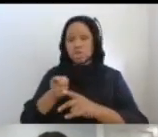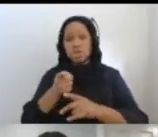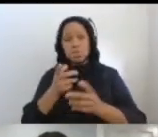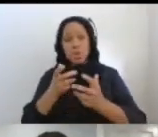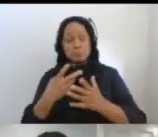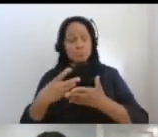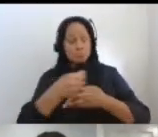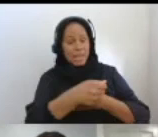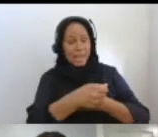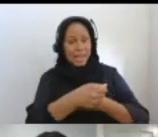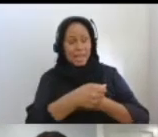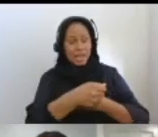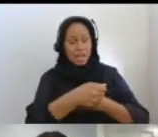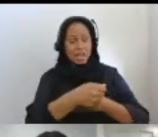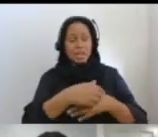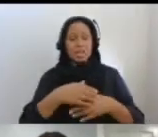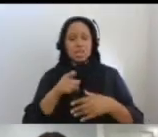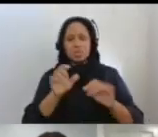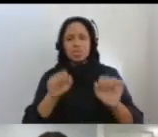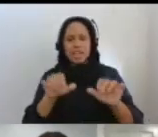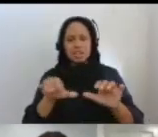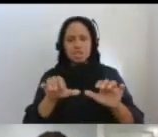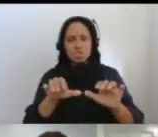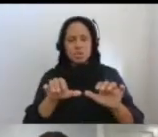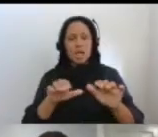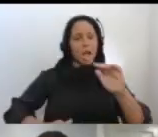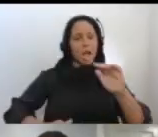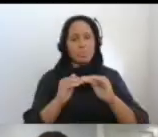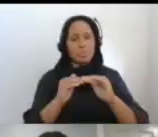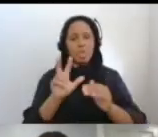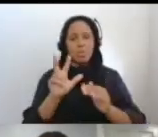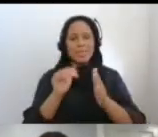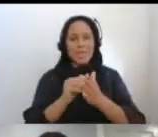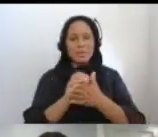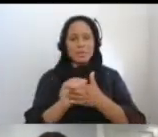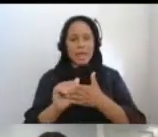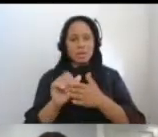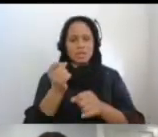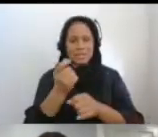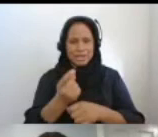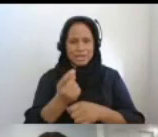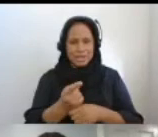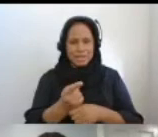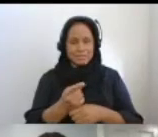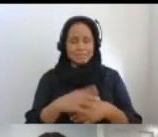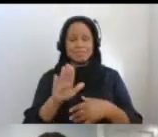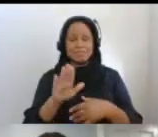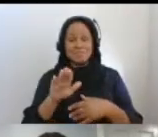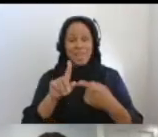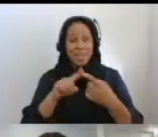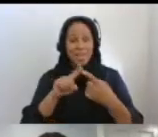here. You are allotted up to $3,000 annually. And the really cool thing about